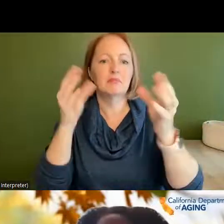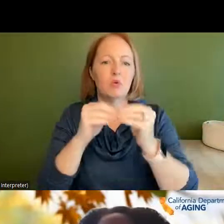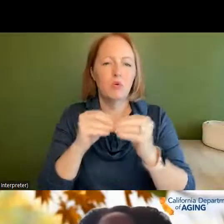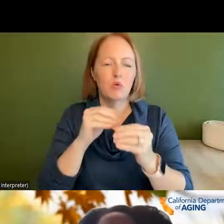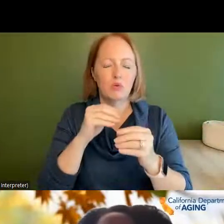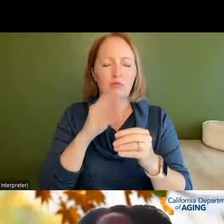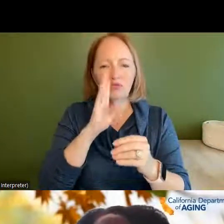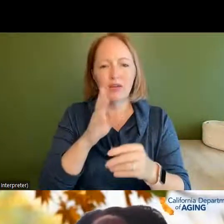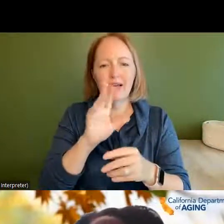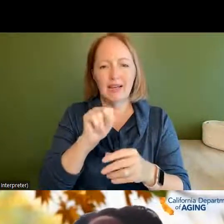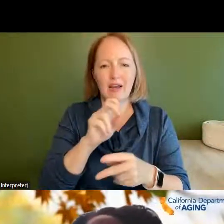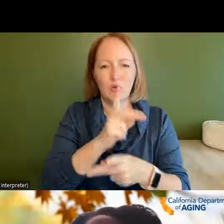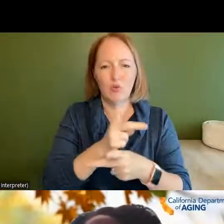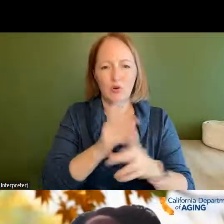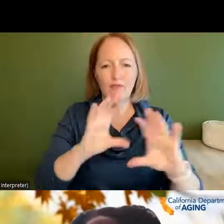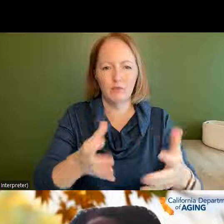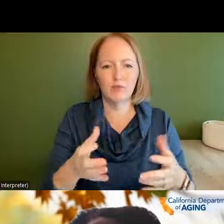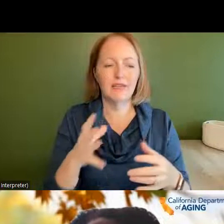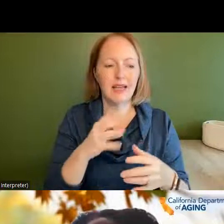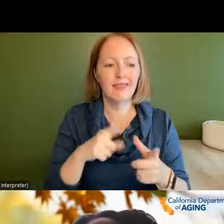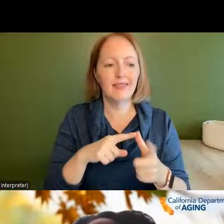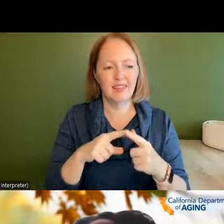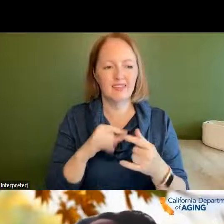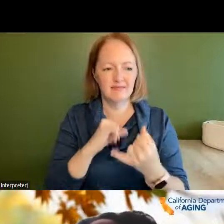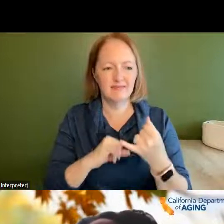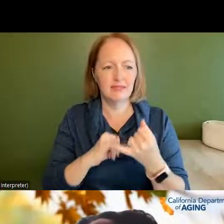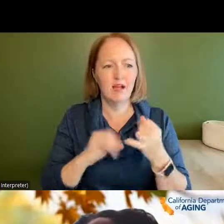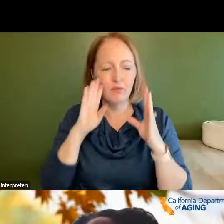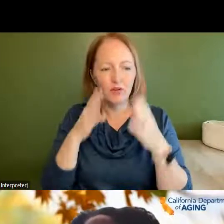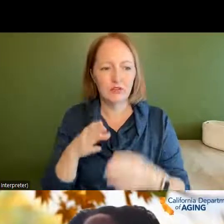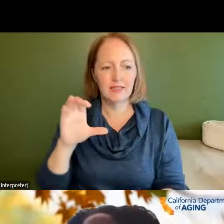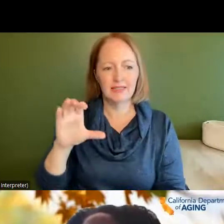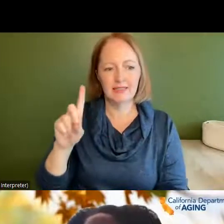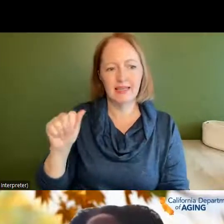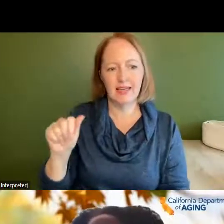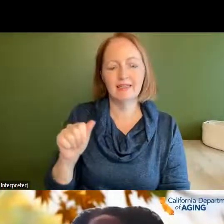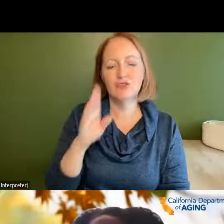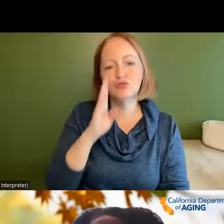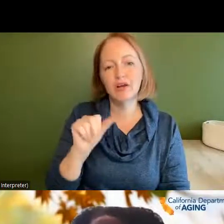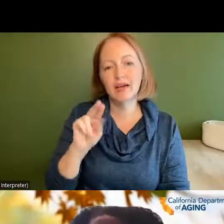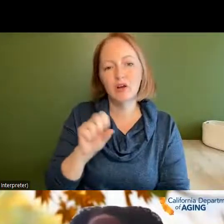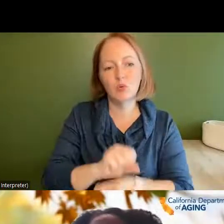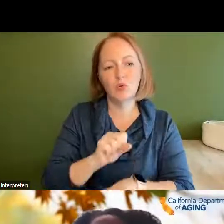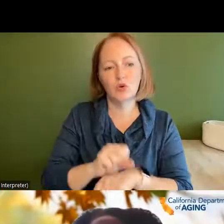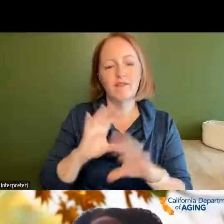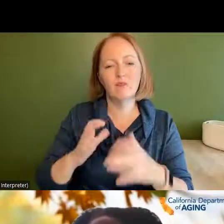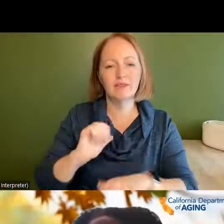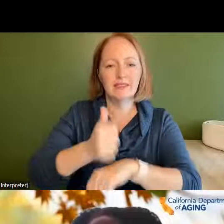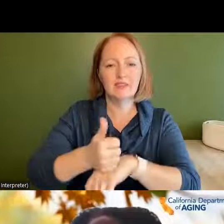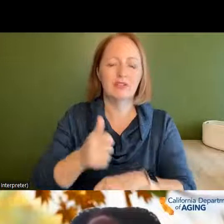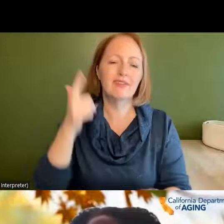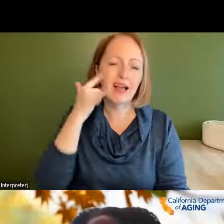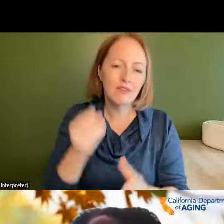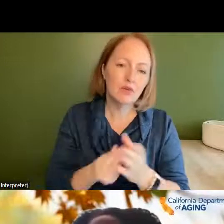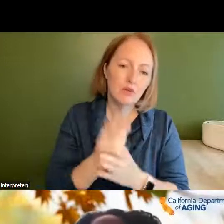workforce. And then I will focus specifically on CDA's Direct Care Workforce Initiative, the California